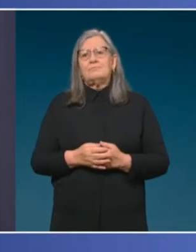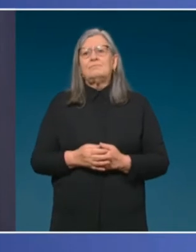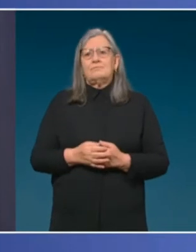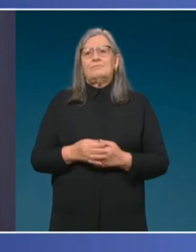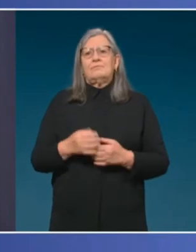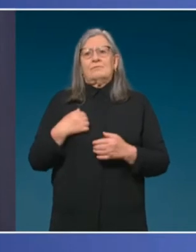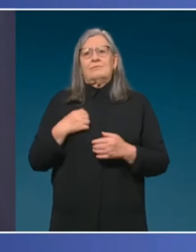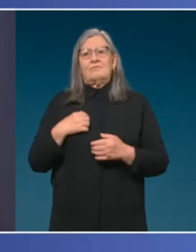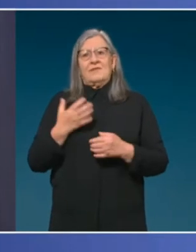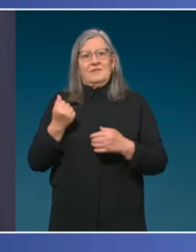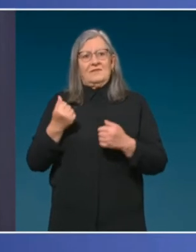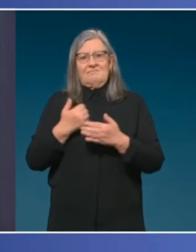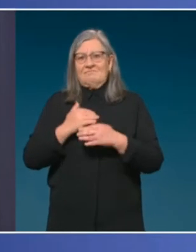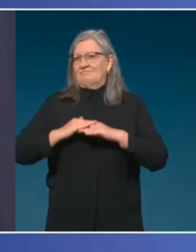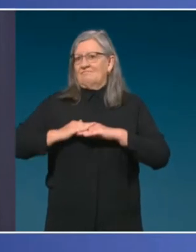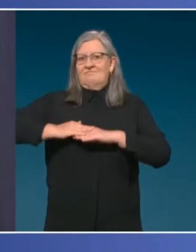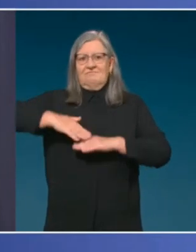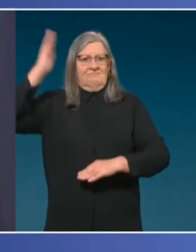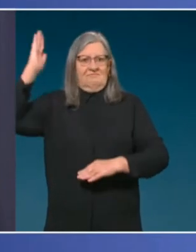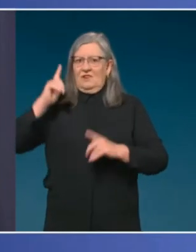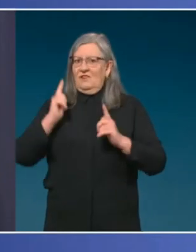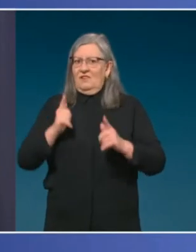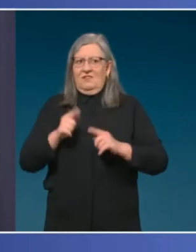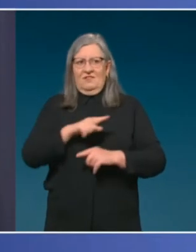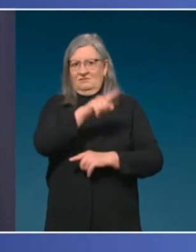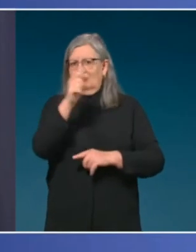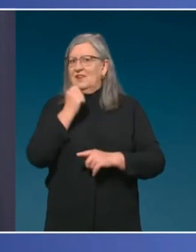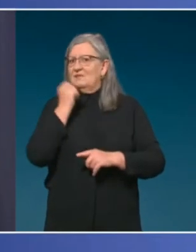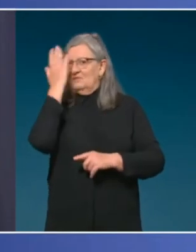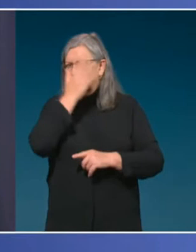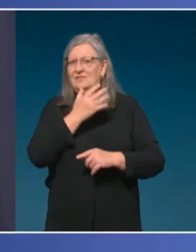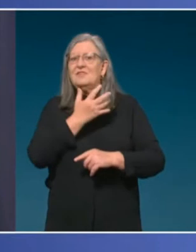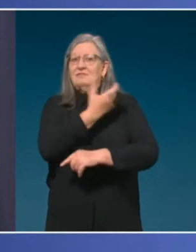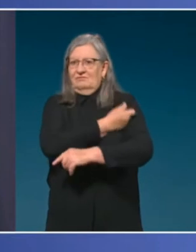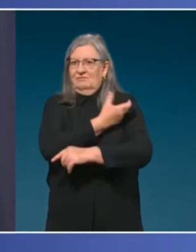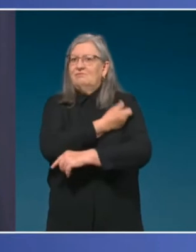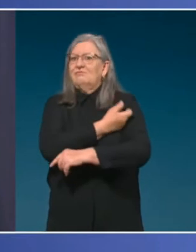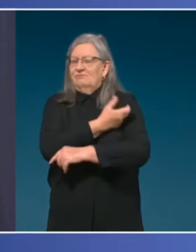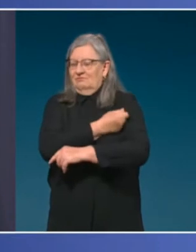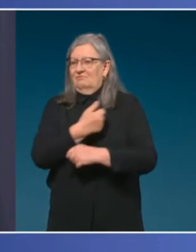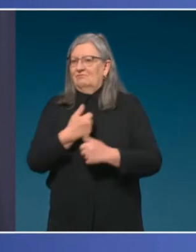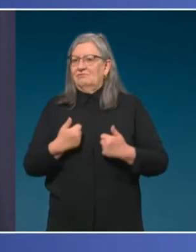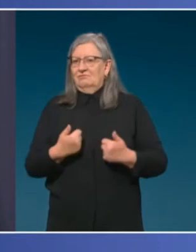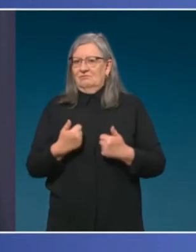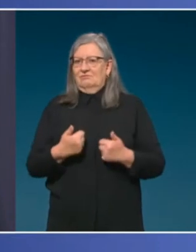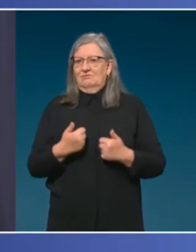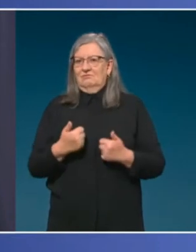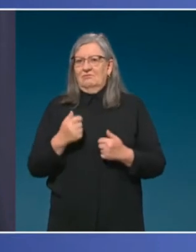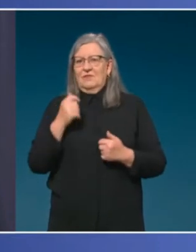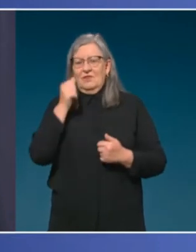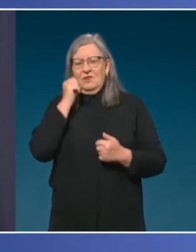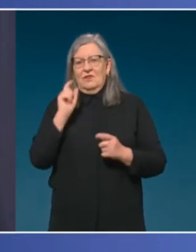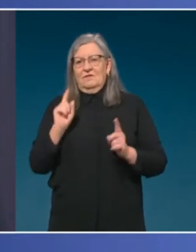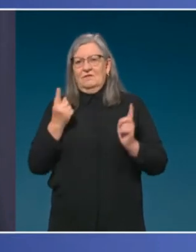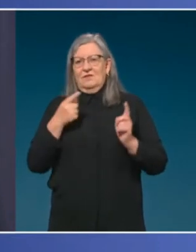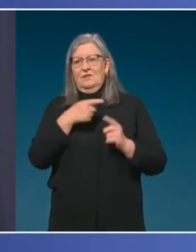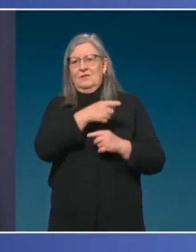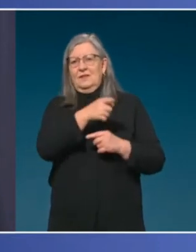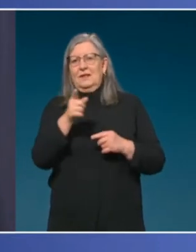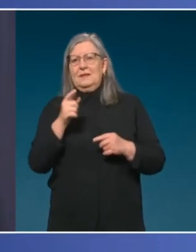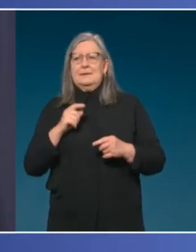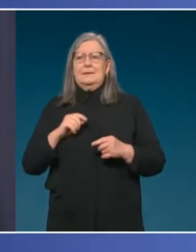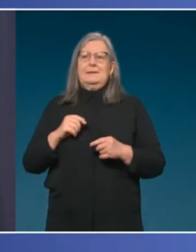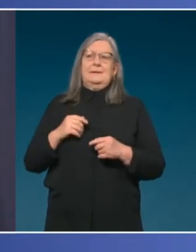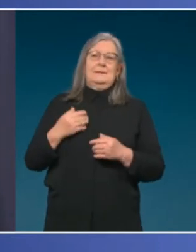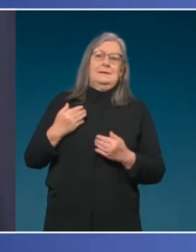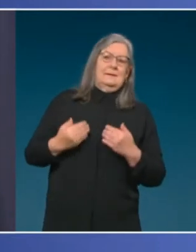weeks. There was significant hesitancy, that's the honest answer, and we're now, as at today,